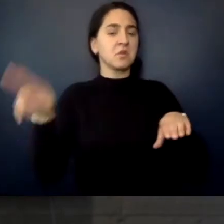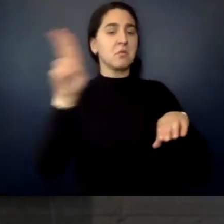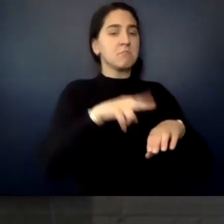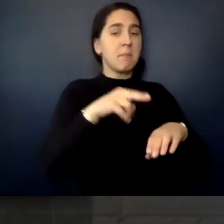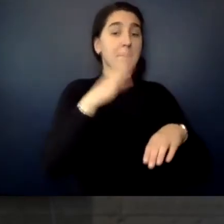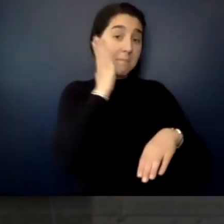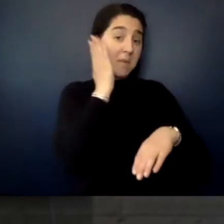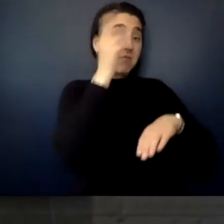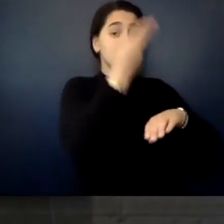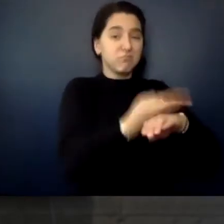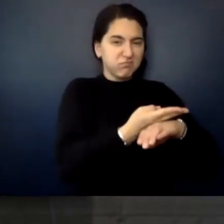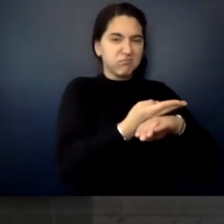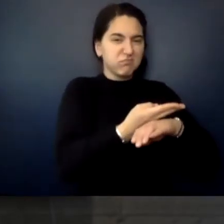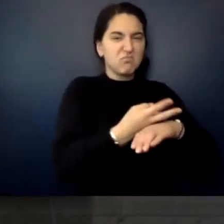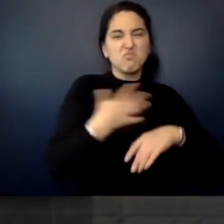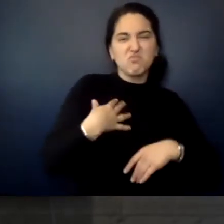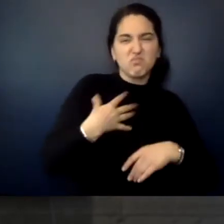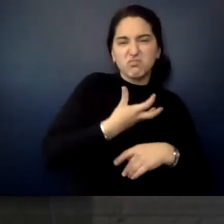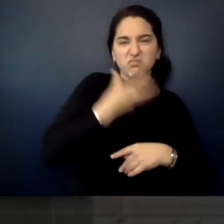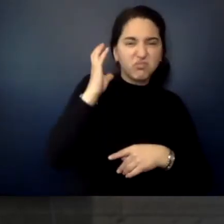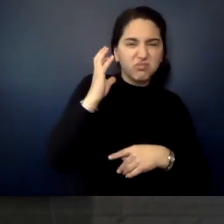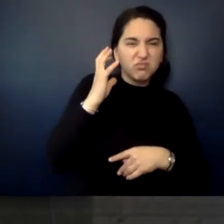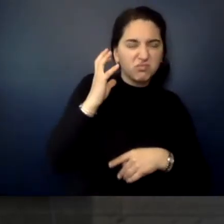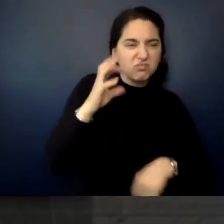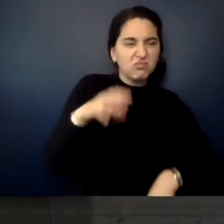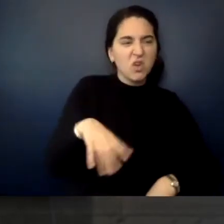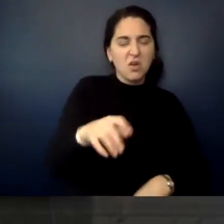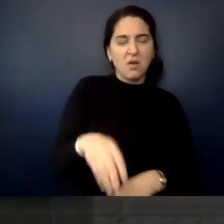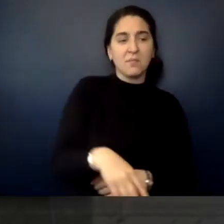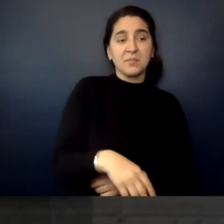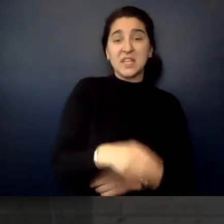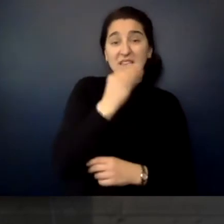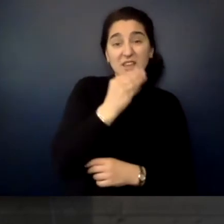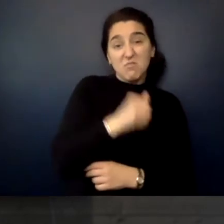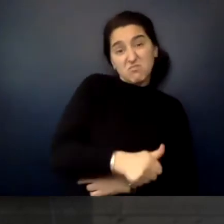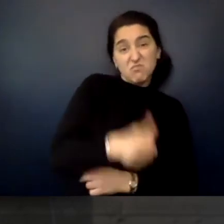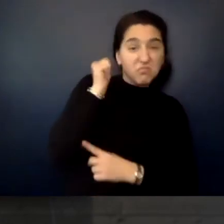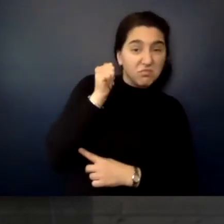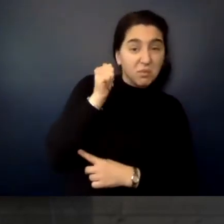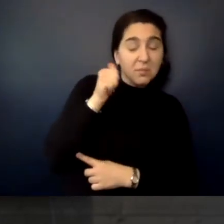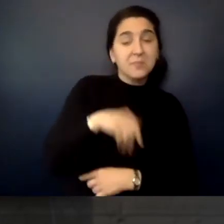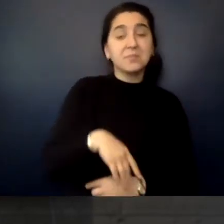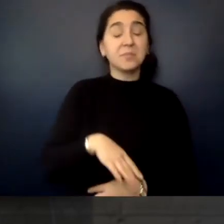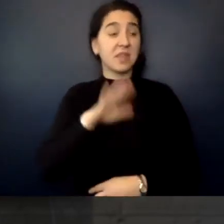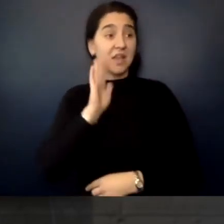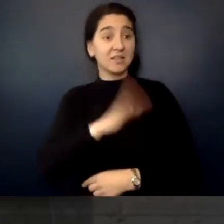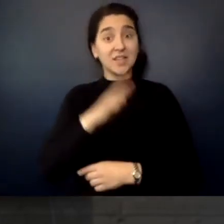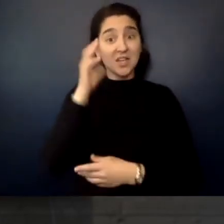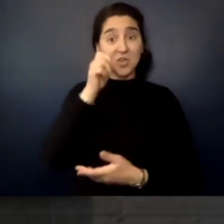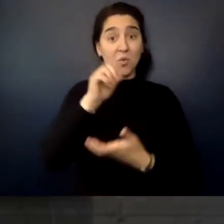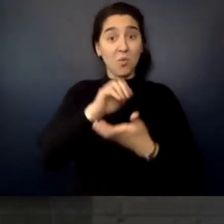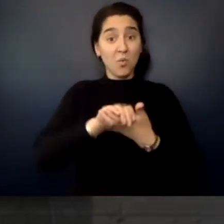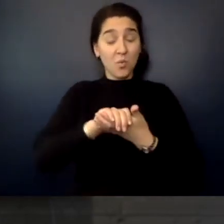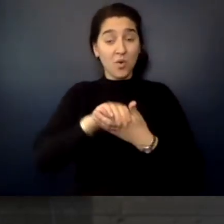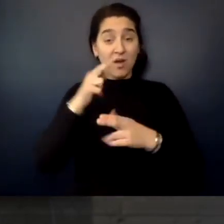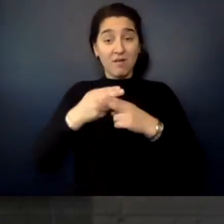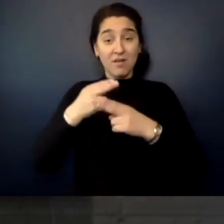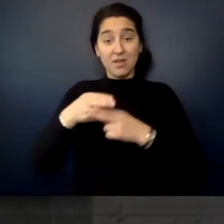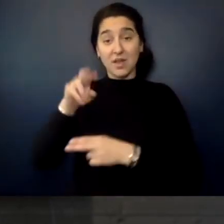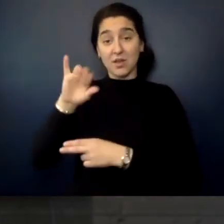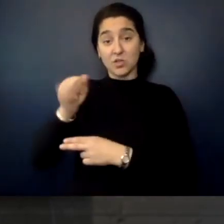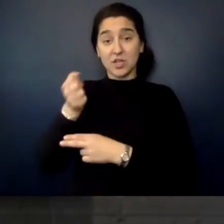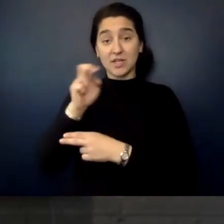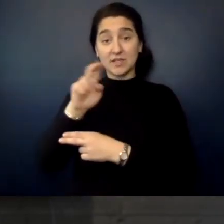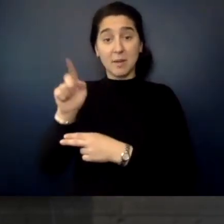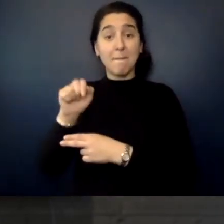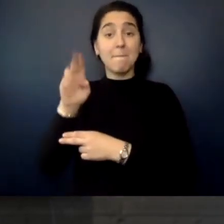sulking, and he refused to eat. His wife Jezebel came in and asked him, "Why are you so